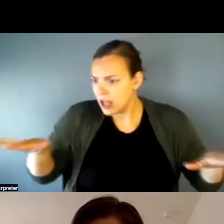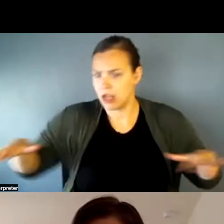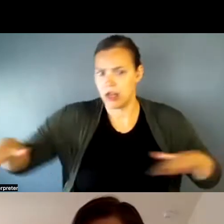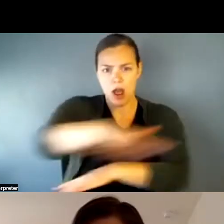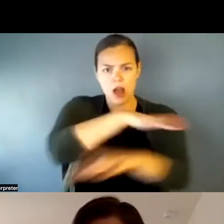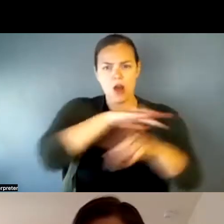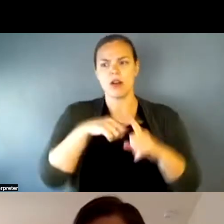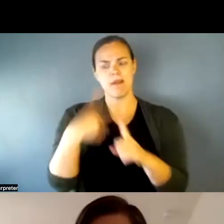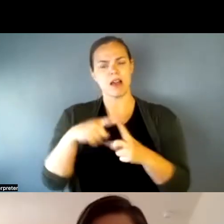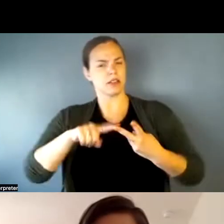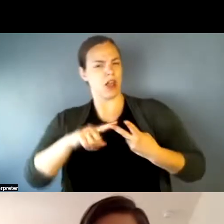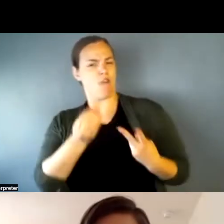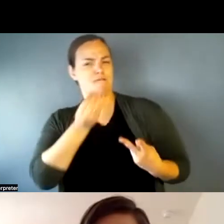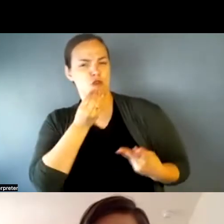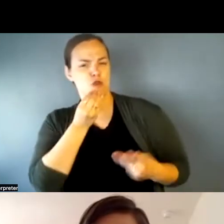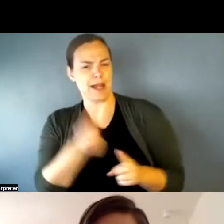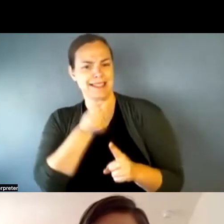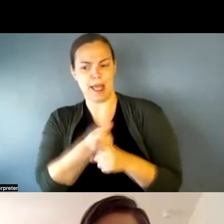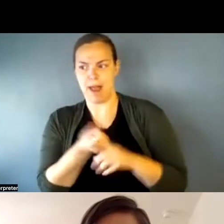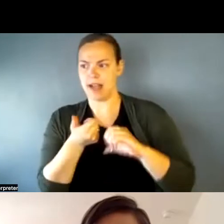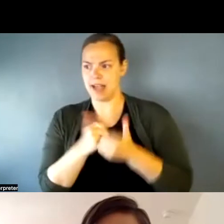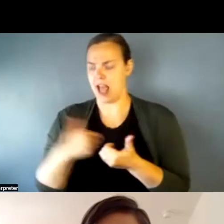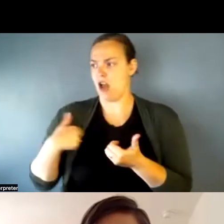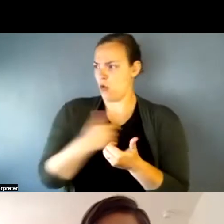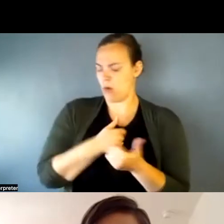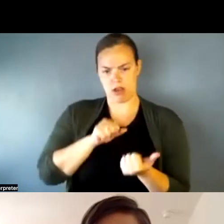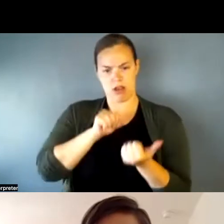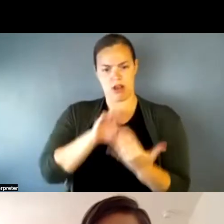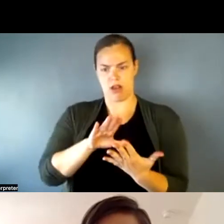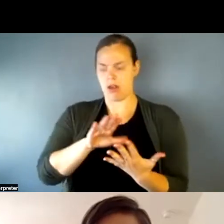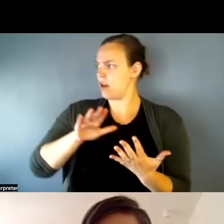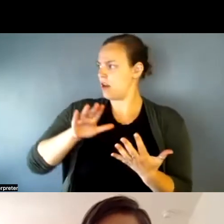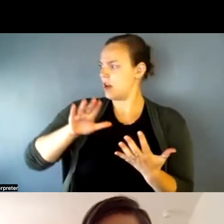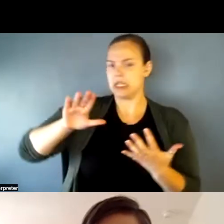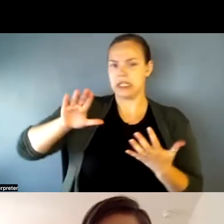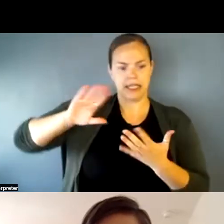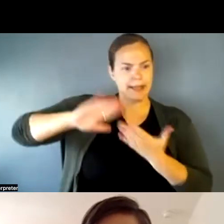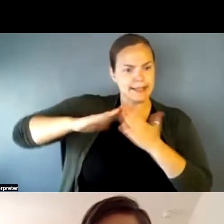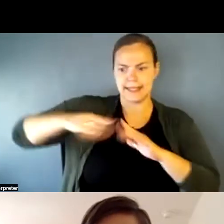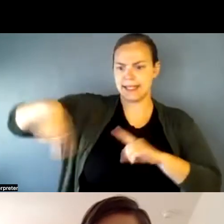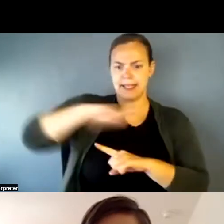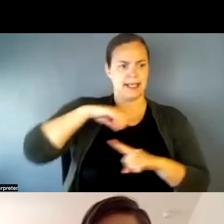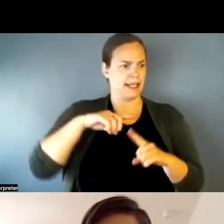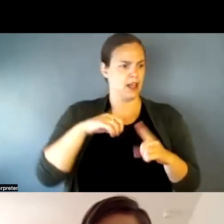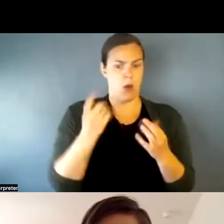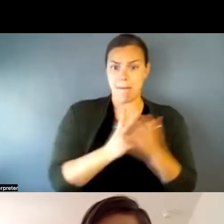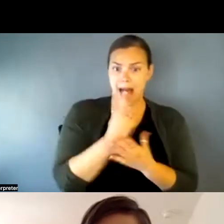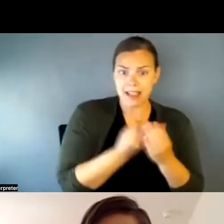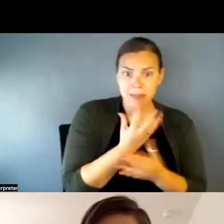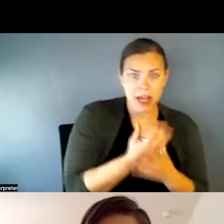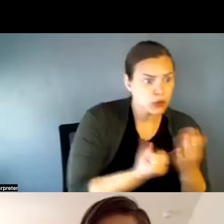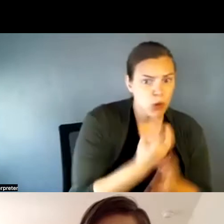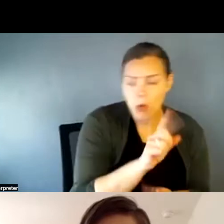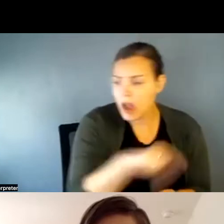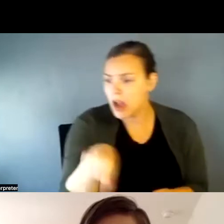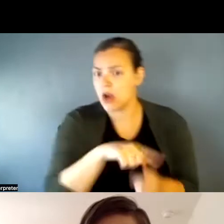important impact on the way that we think about the cityscape. What kind of plants are around the city, what kind of animals are around the city or